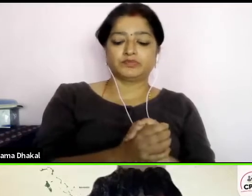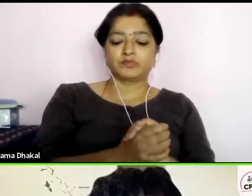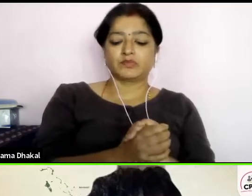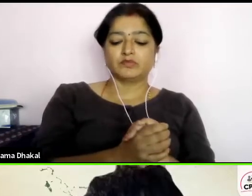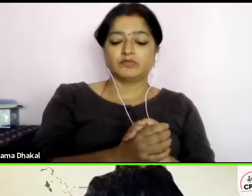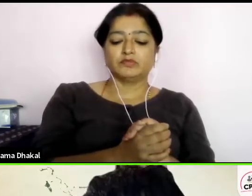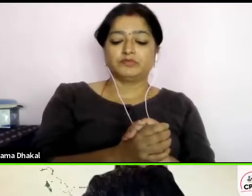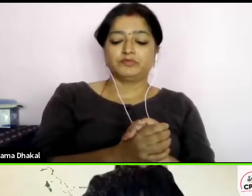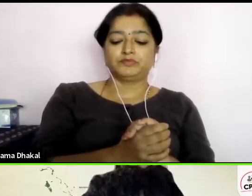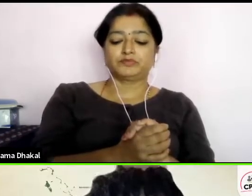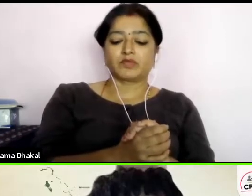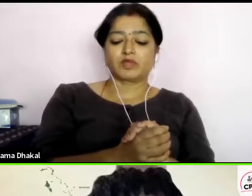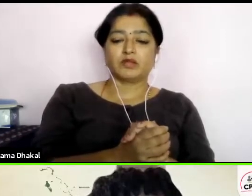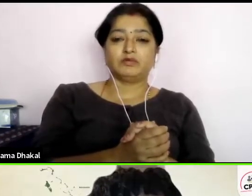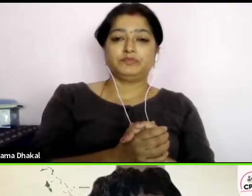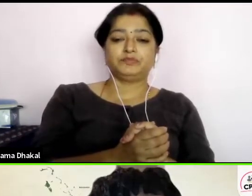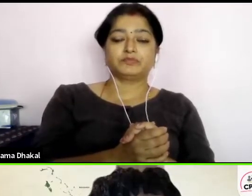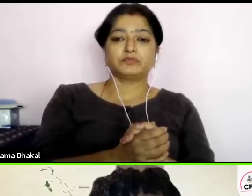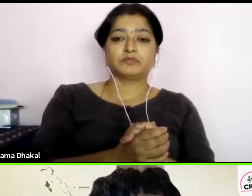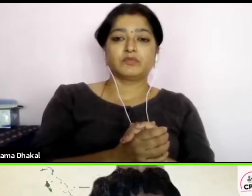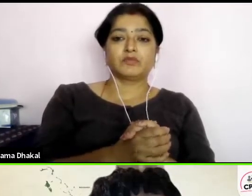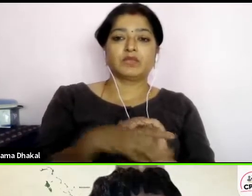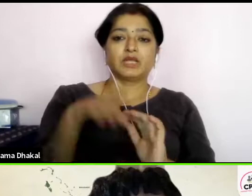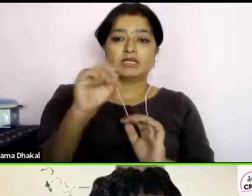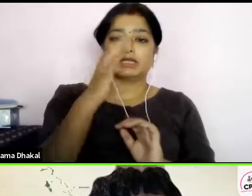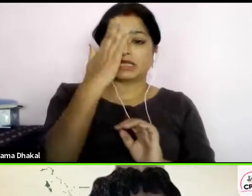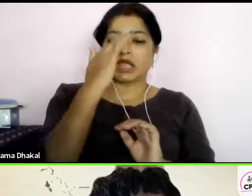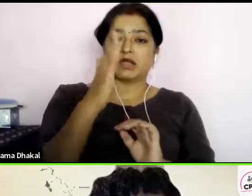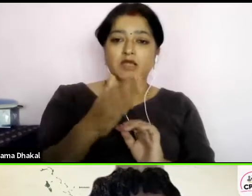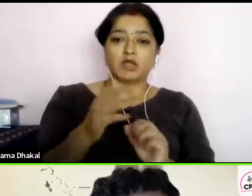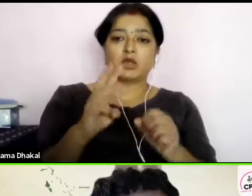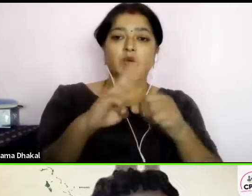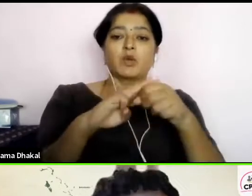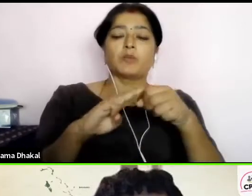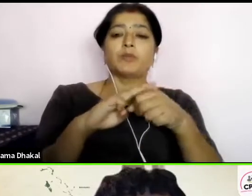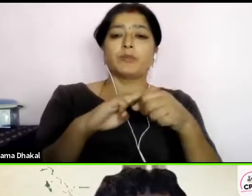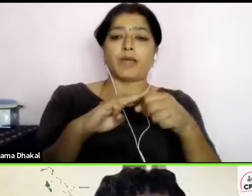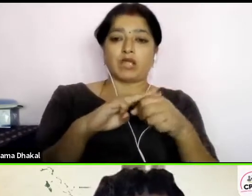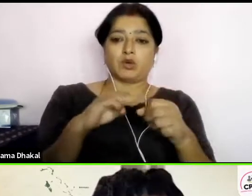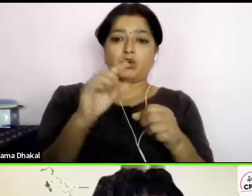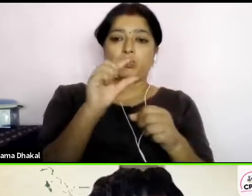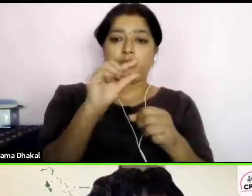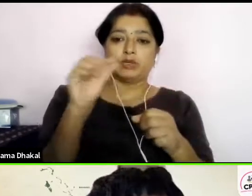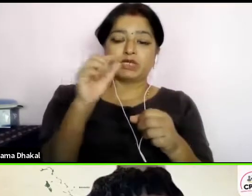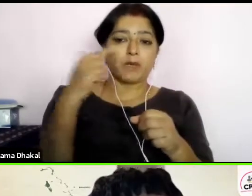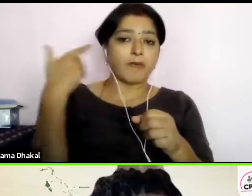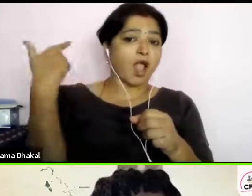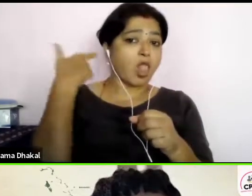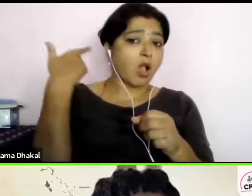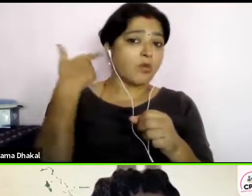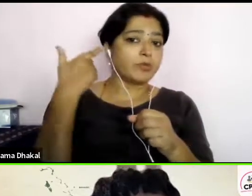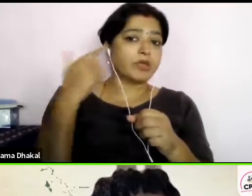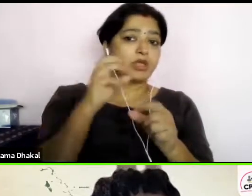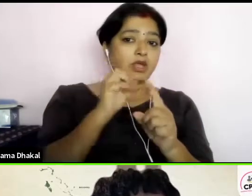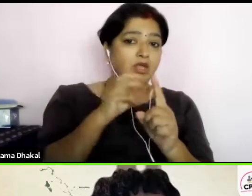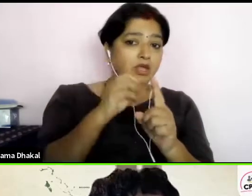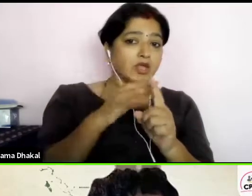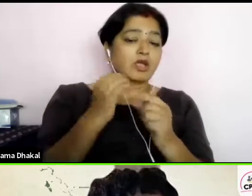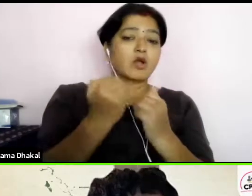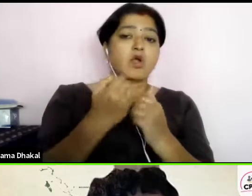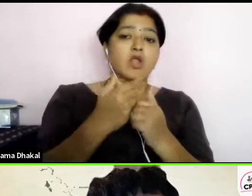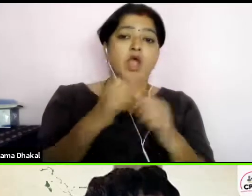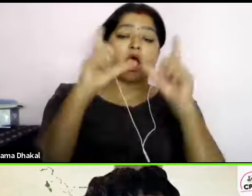that insurance makers and the developers understand the need for the World Bank and the other funders to continue to ensure